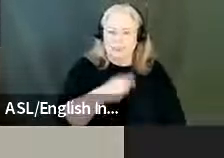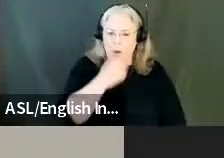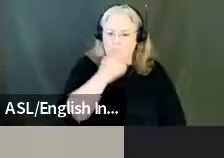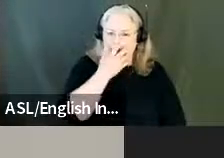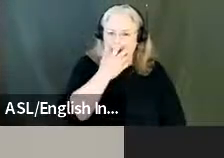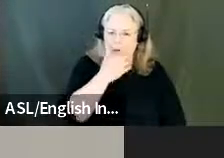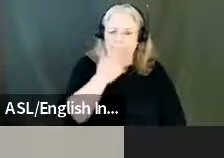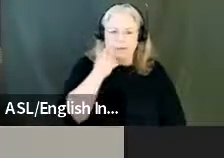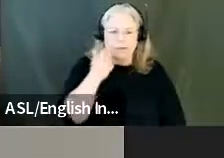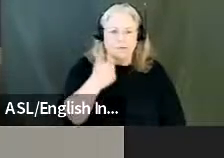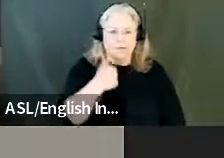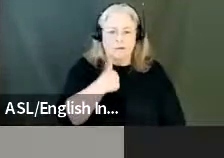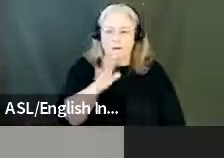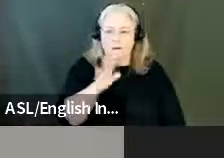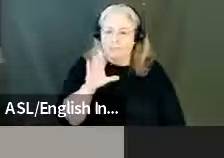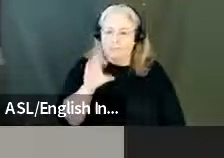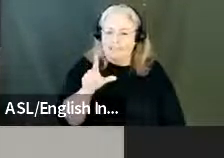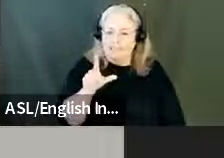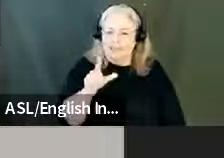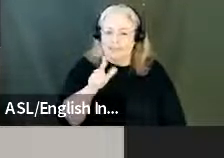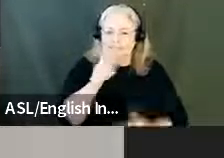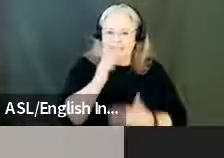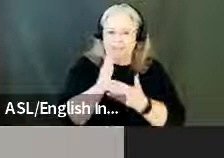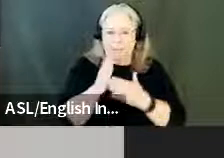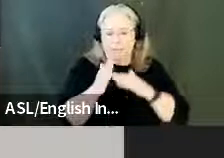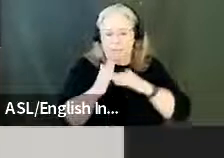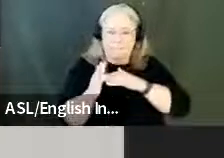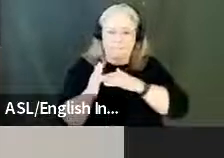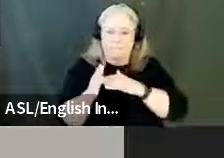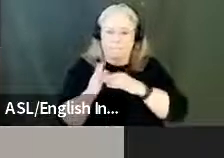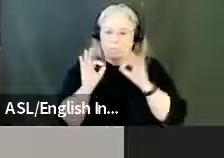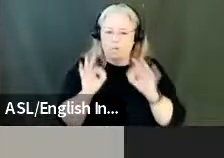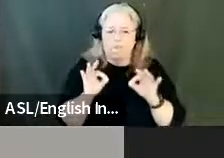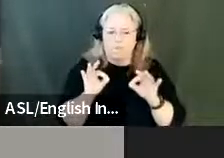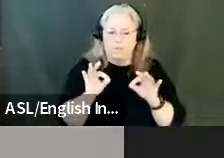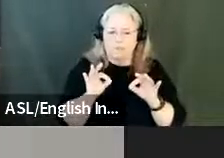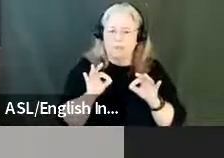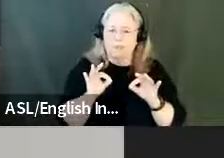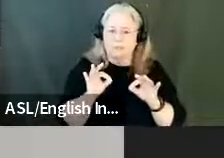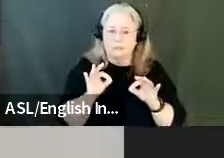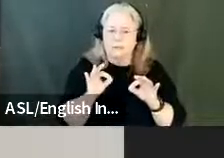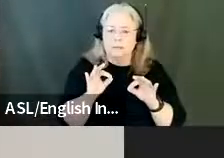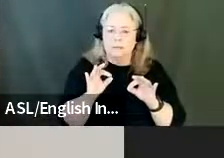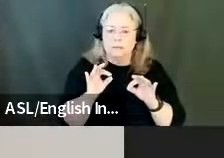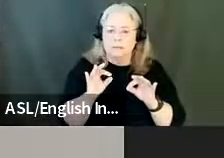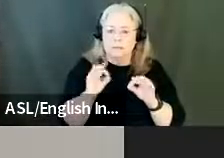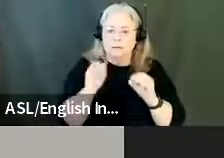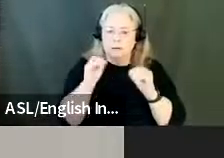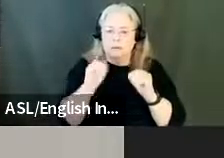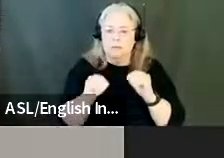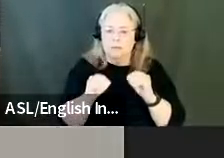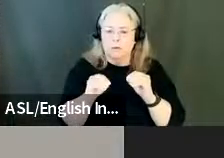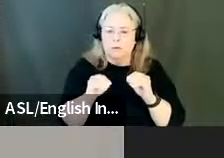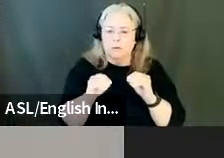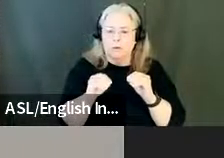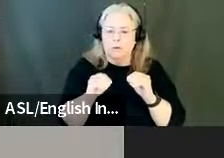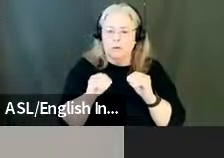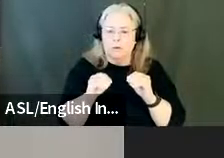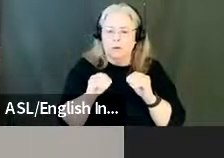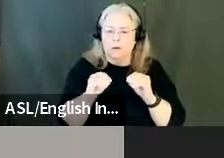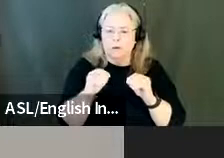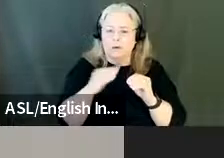For me, with my cell phone, that stopper then becomes perfect for putting